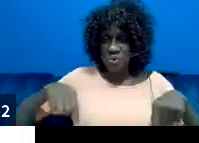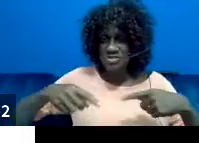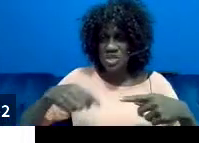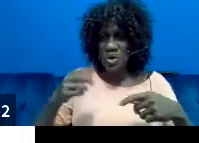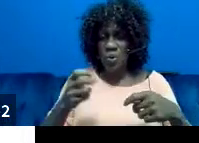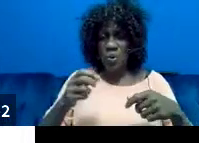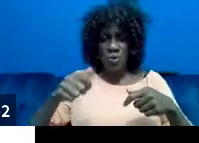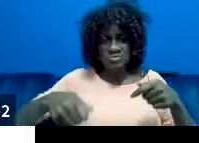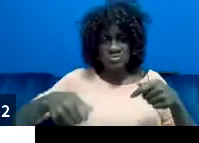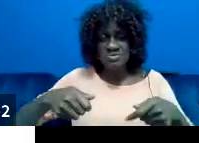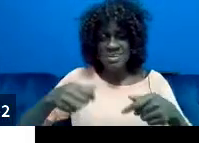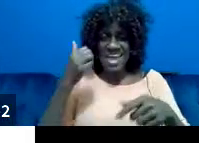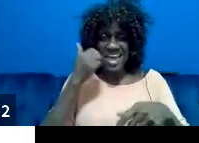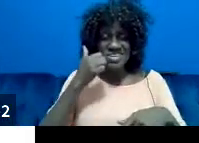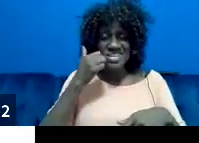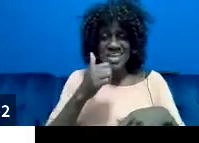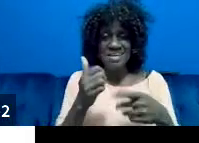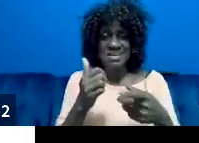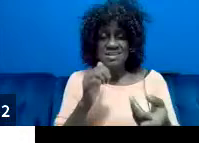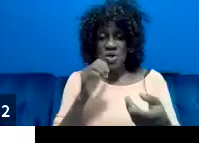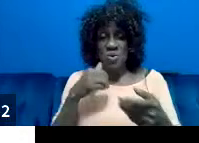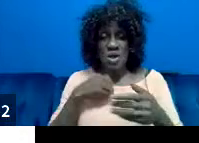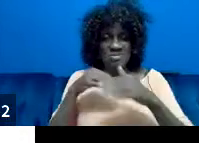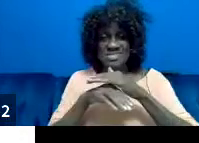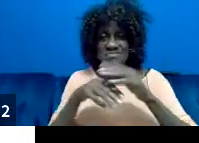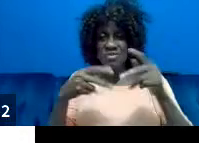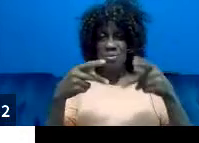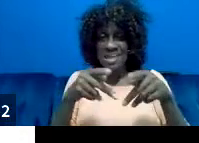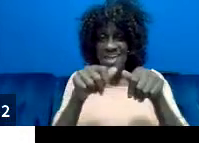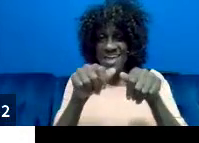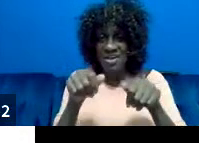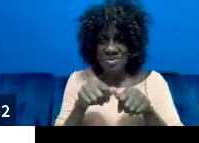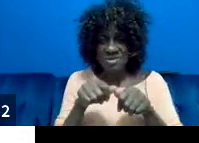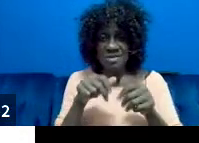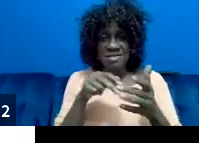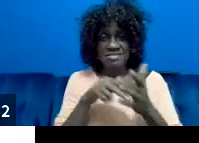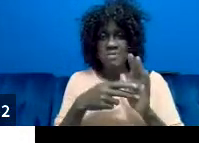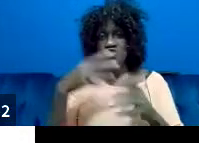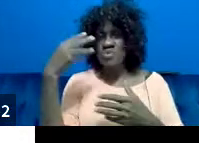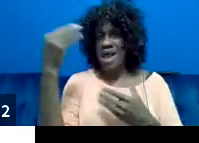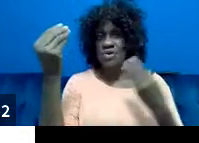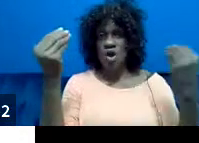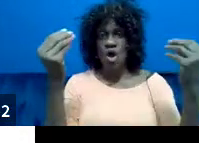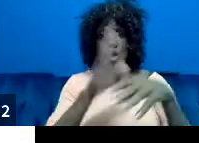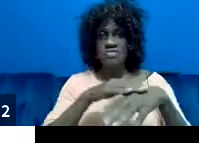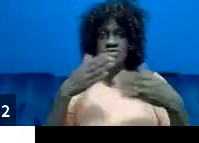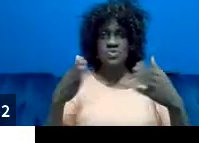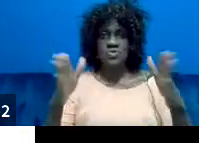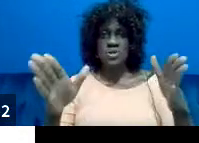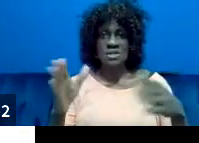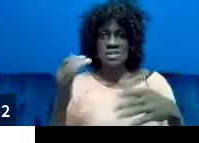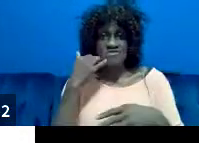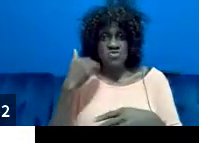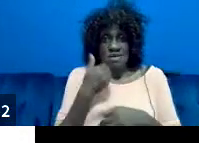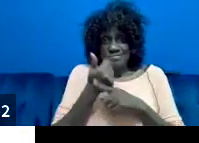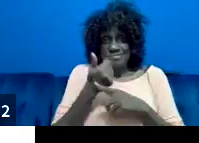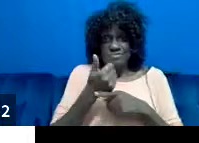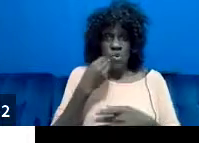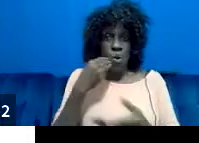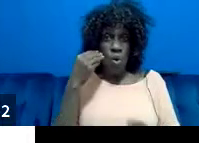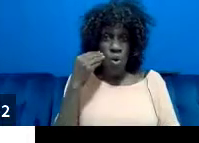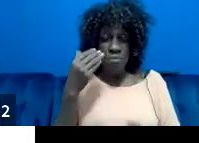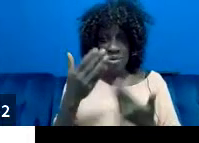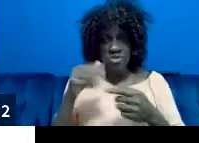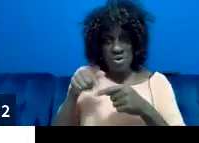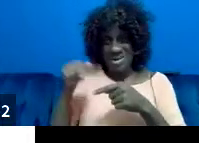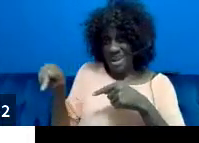daily basis doesn't have an accessible play area, it means you're out in the street, right? Unless you've got your own at your house, because your